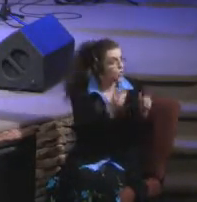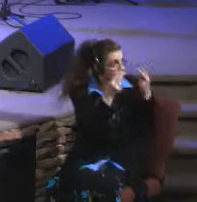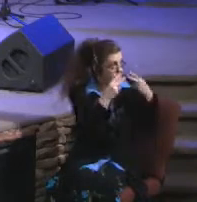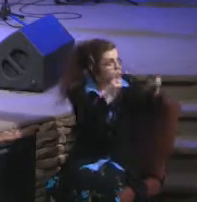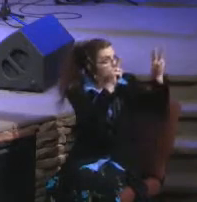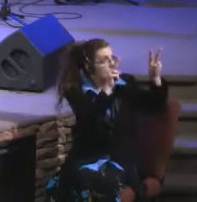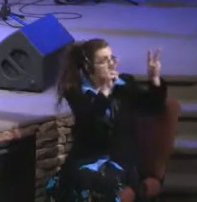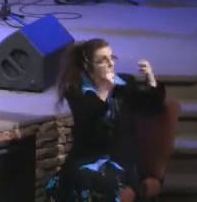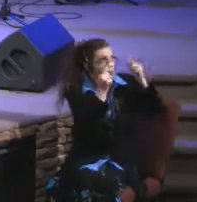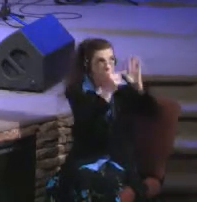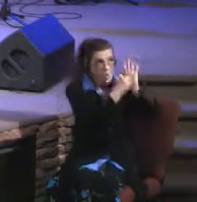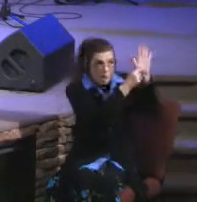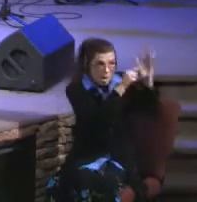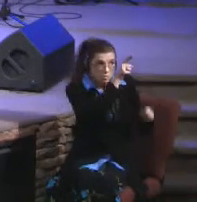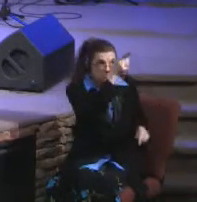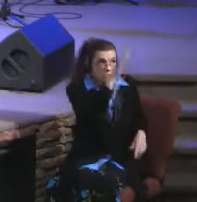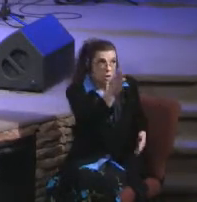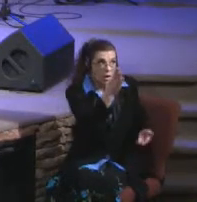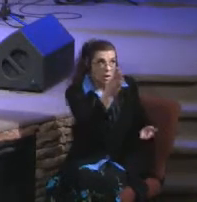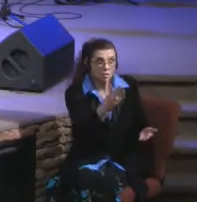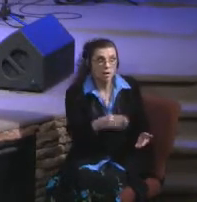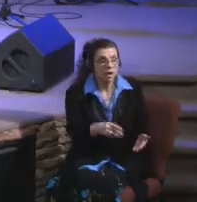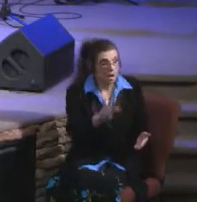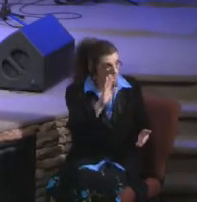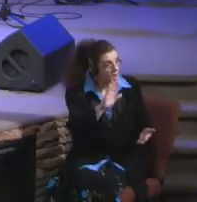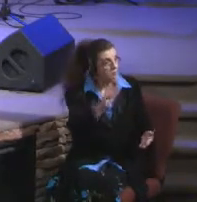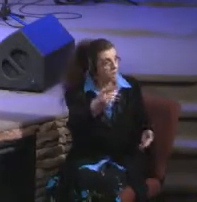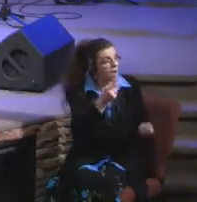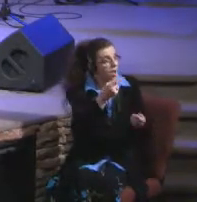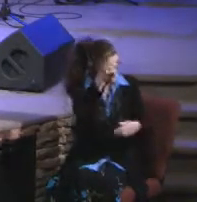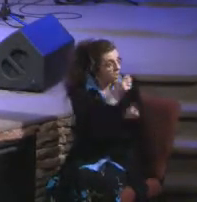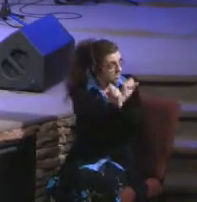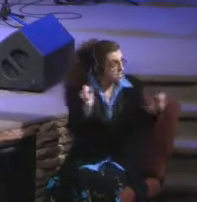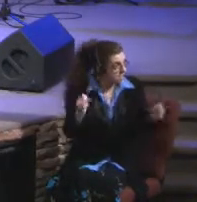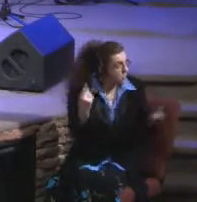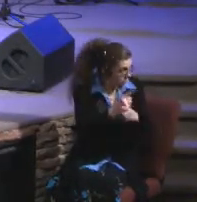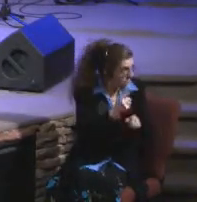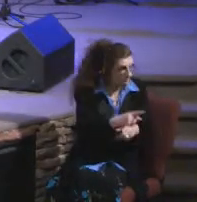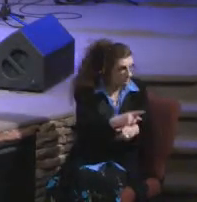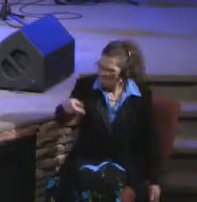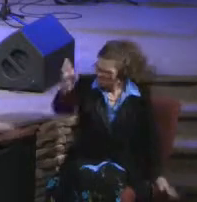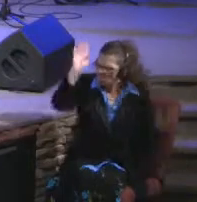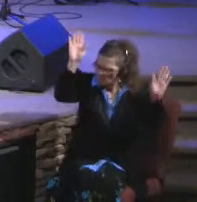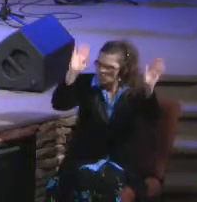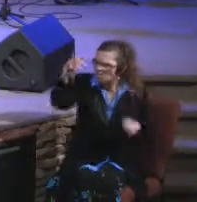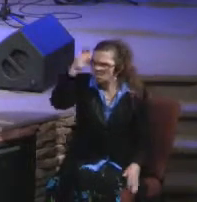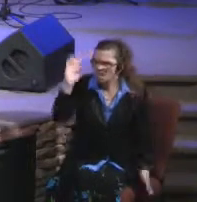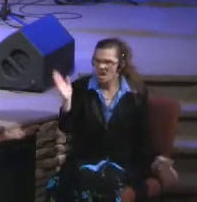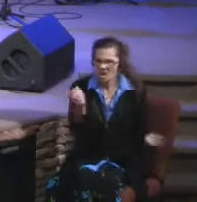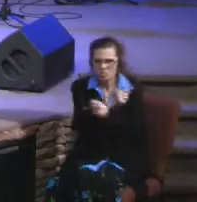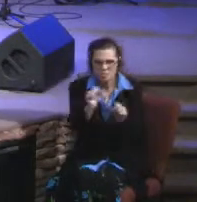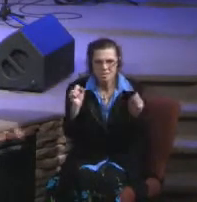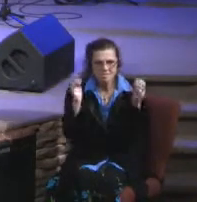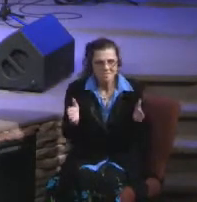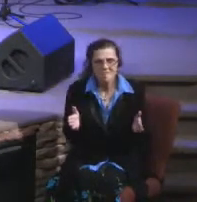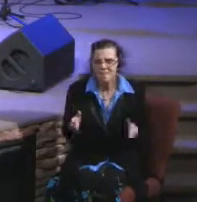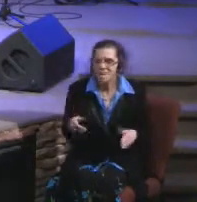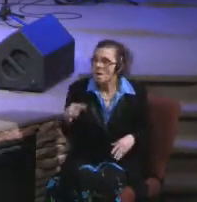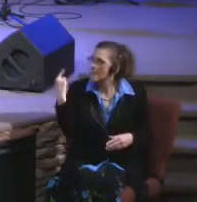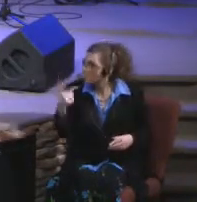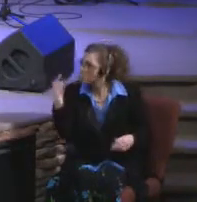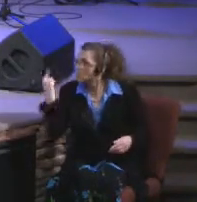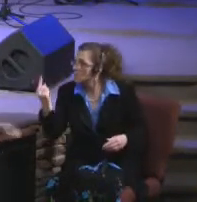God and said, we acknowledge your God, amen, God spared them and her family, right? That's a gracious God we serve. He's not barbaric. Listen, but if you continue